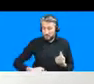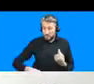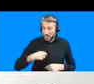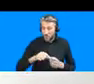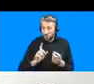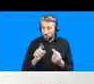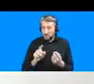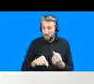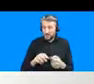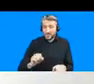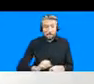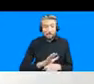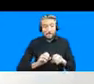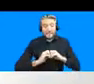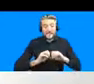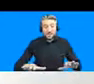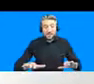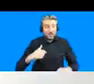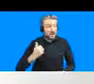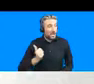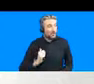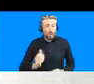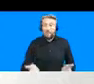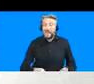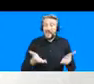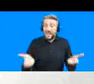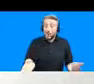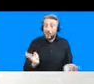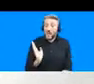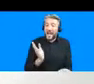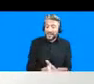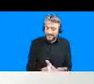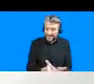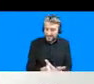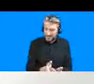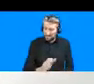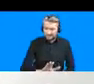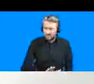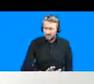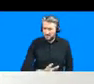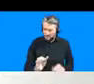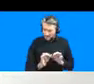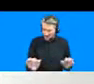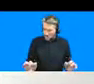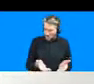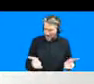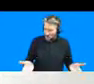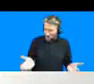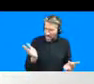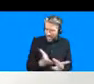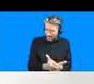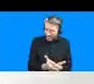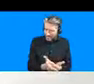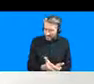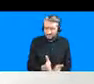has equal access to infrastructures of health and essential services but in fact they're anything but equal they've also